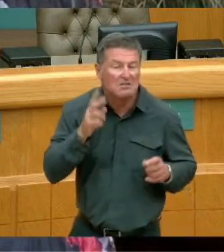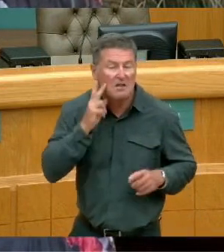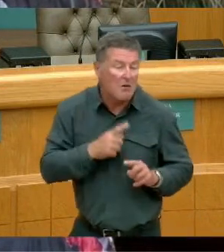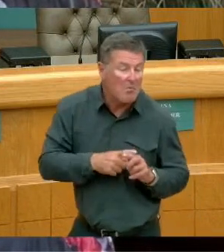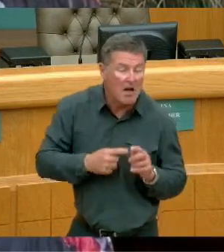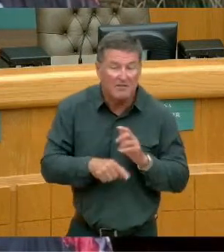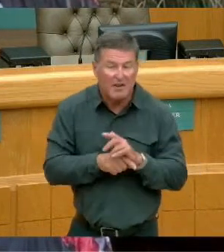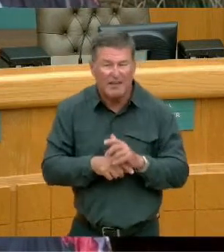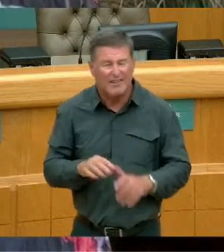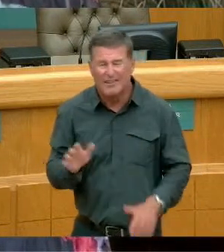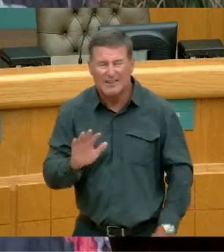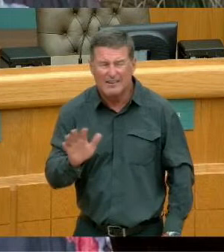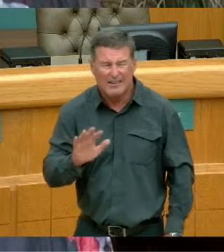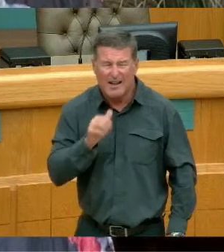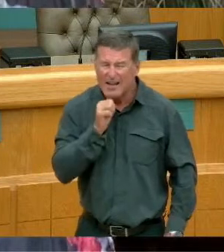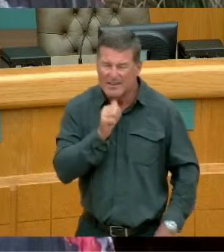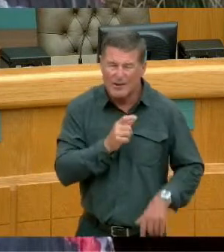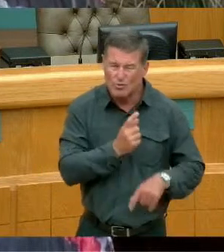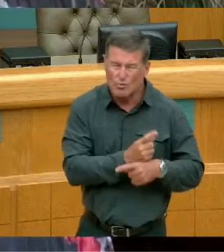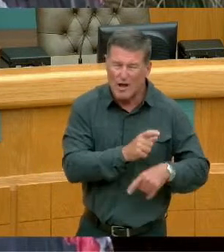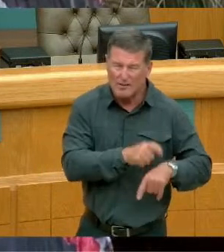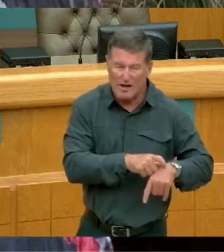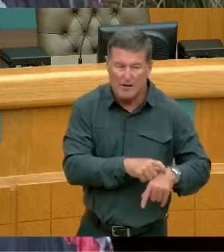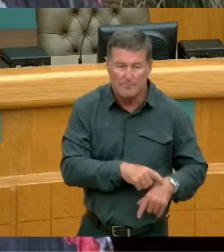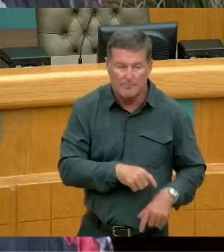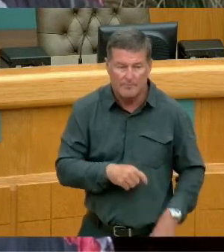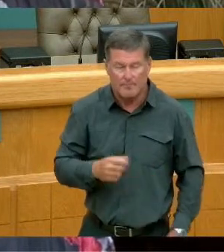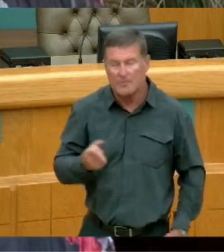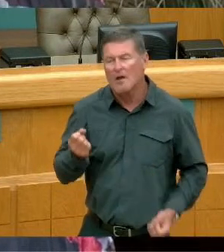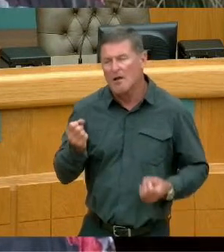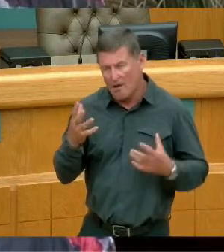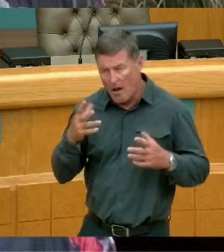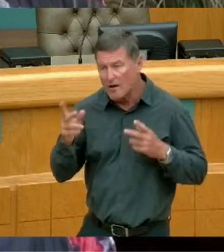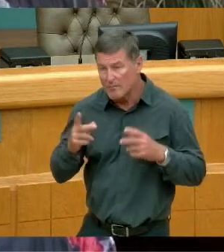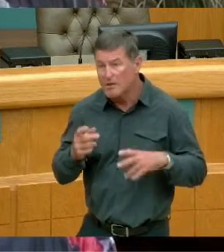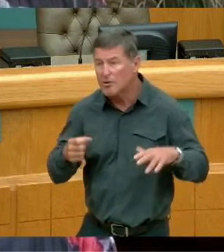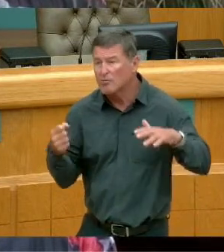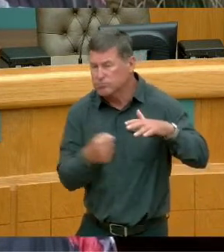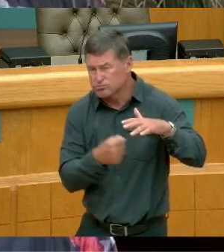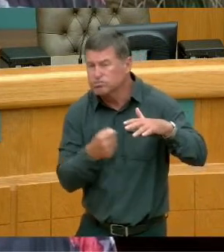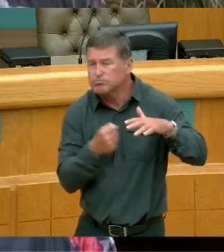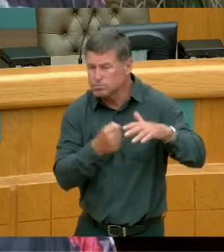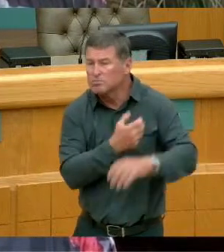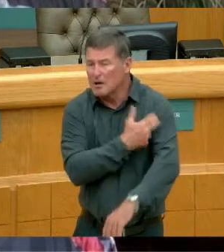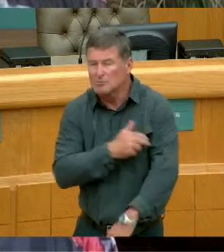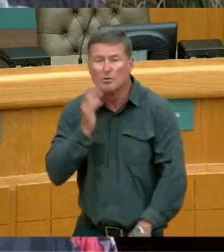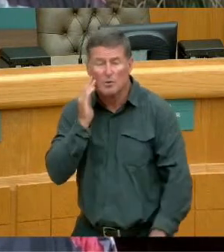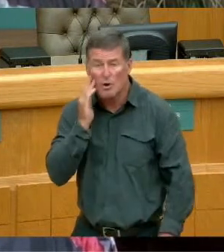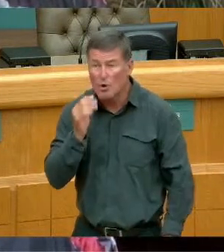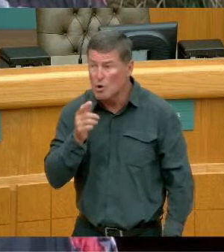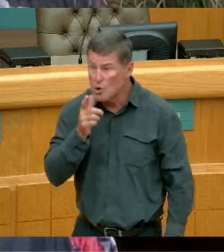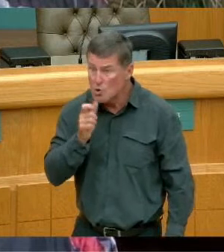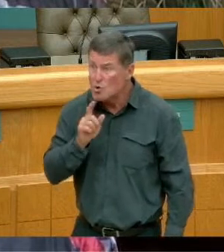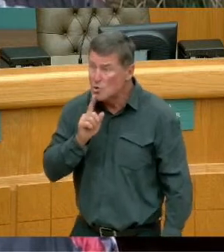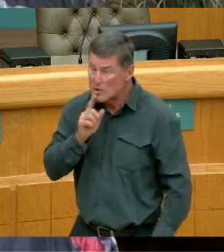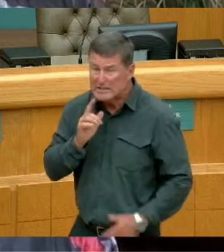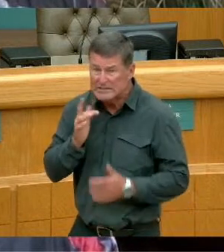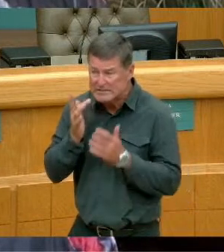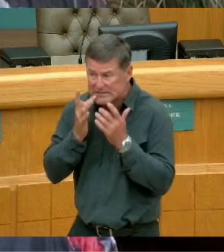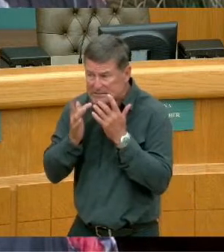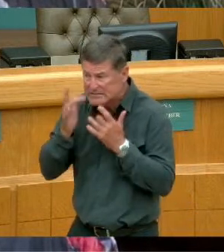use of the emergency department. We know there's been a lot of hospitalizations. So please let those that really